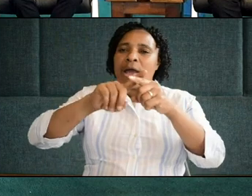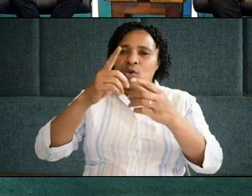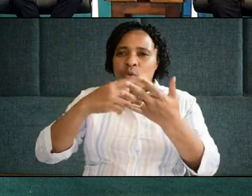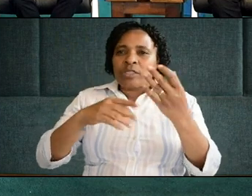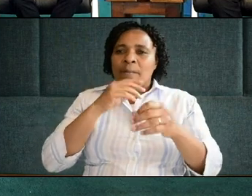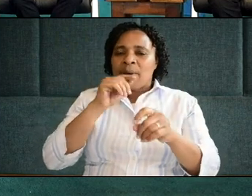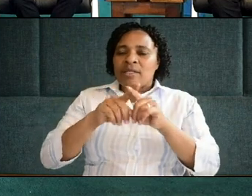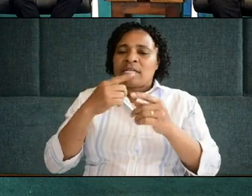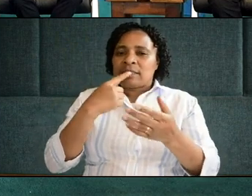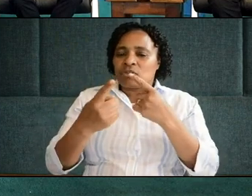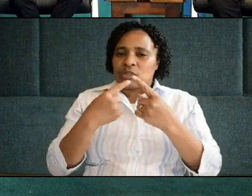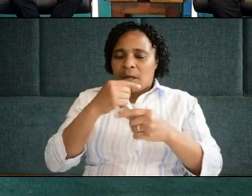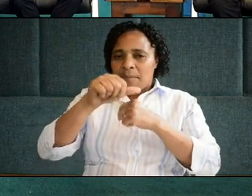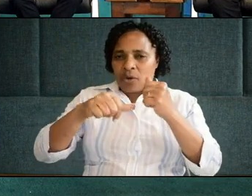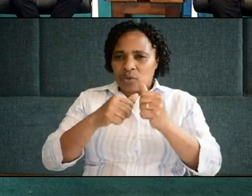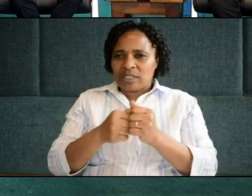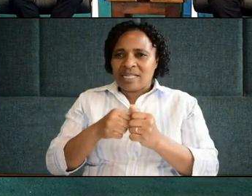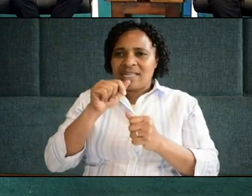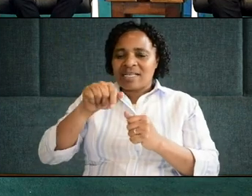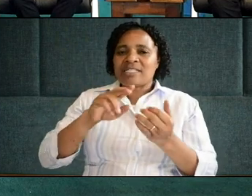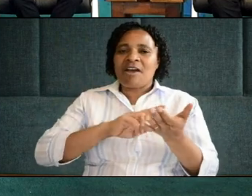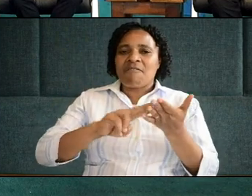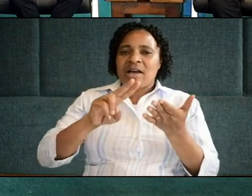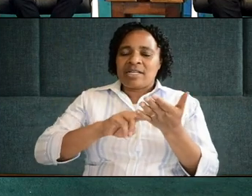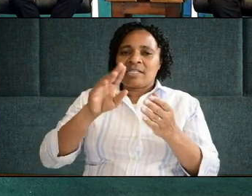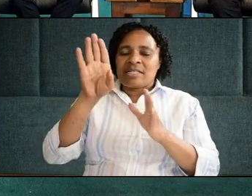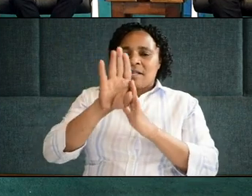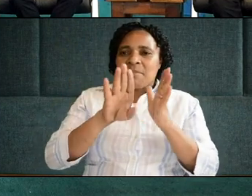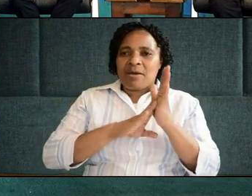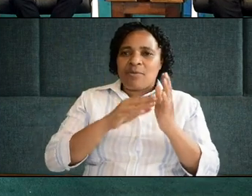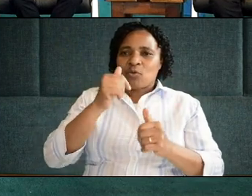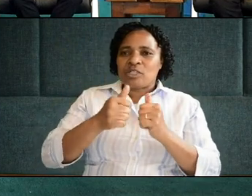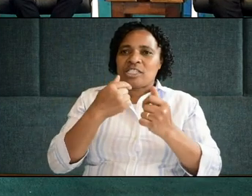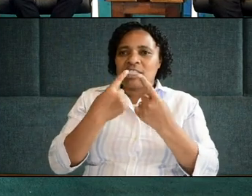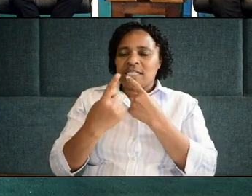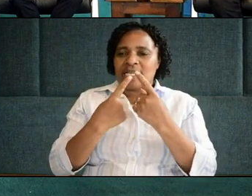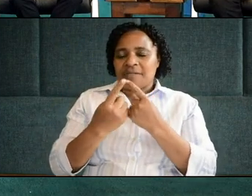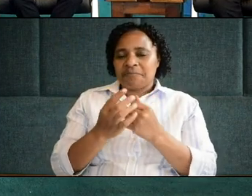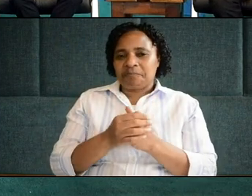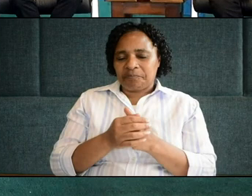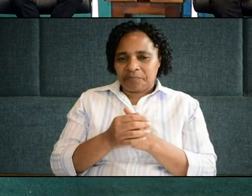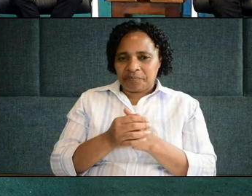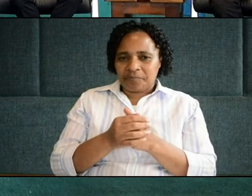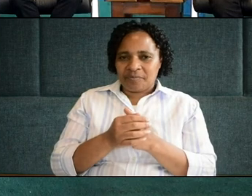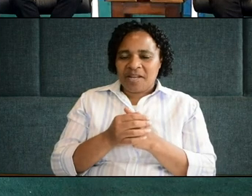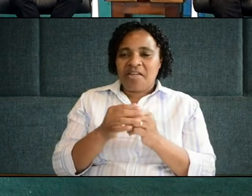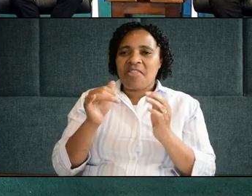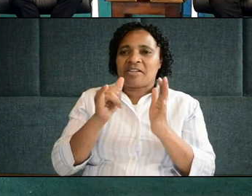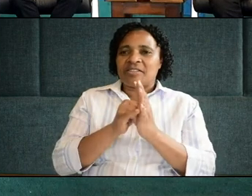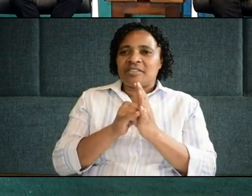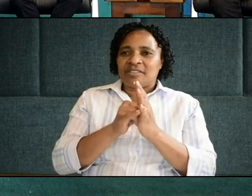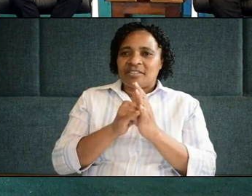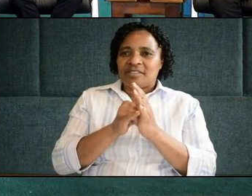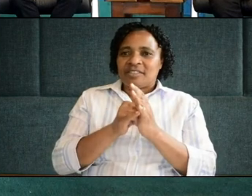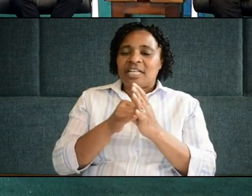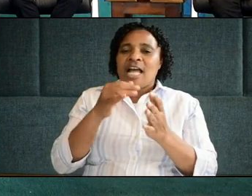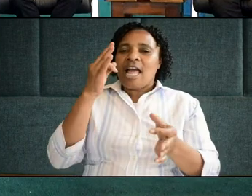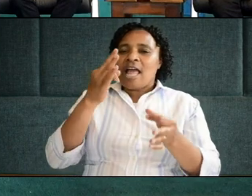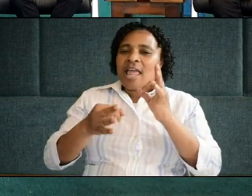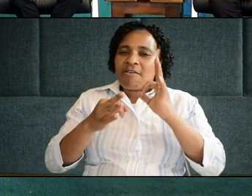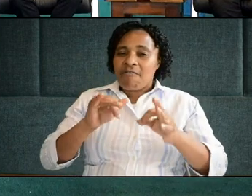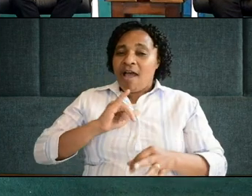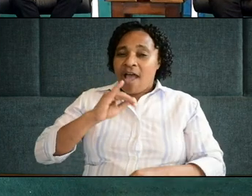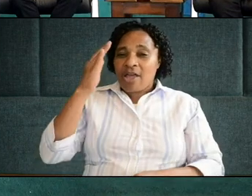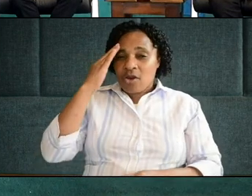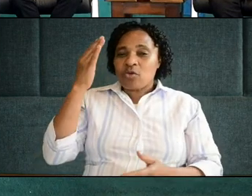said, there's a verse in the Bible that says that if I